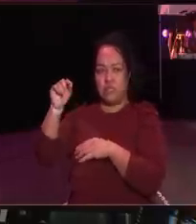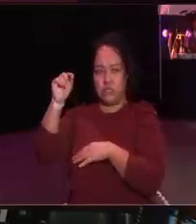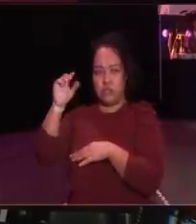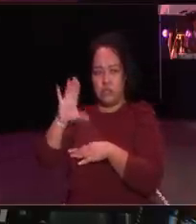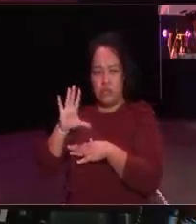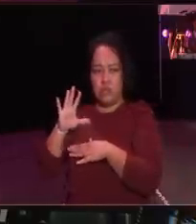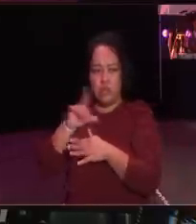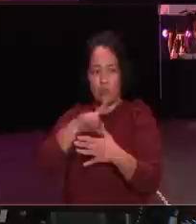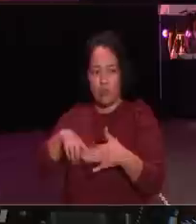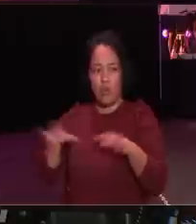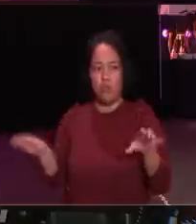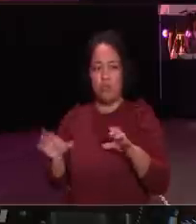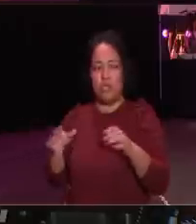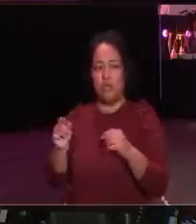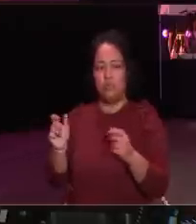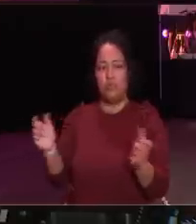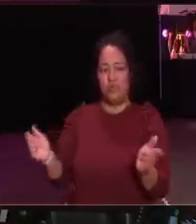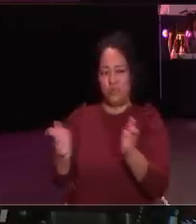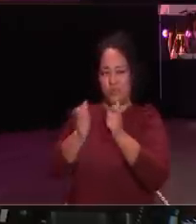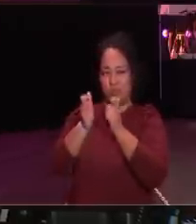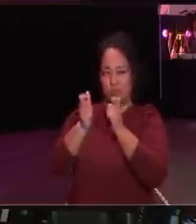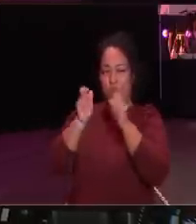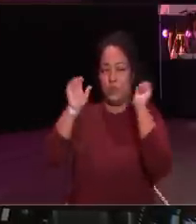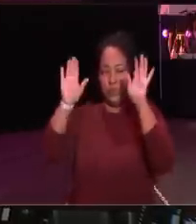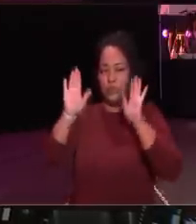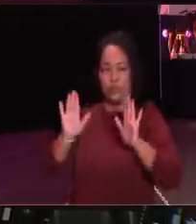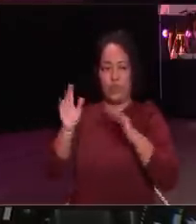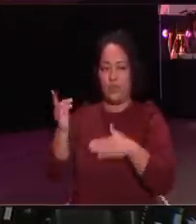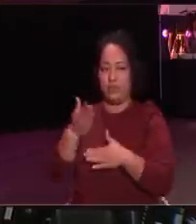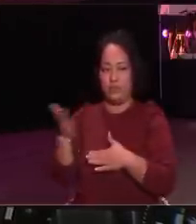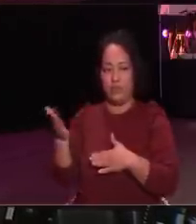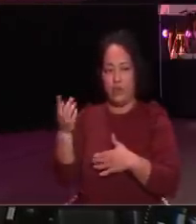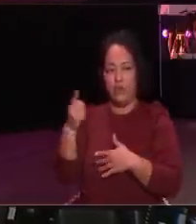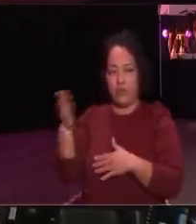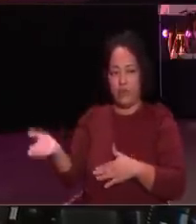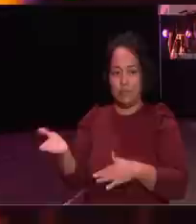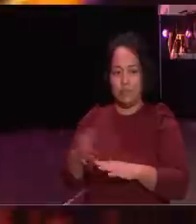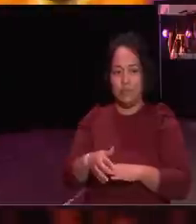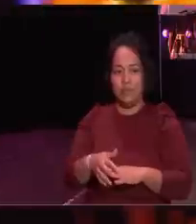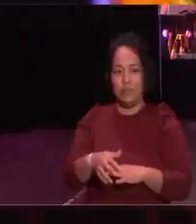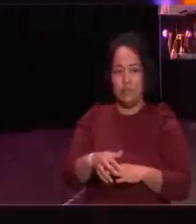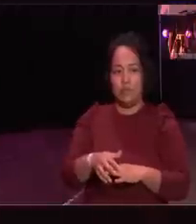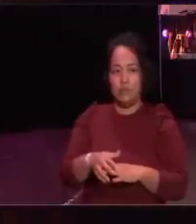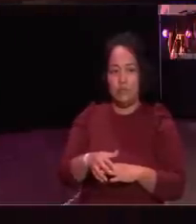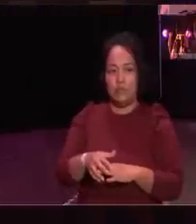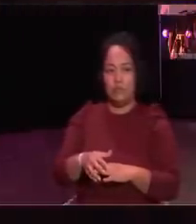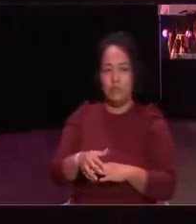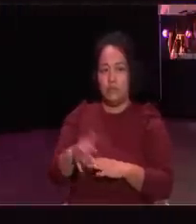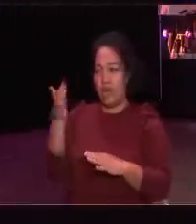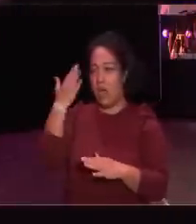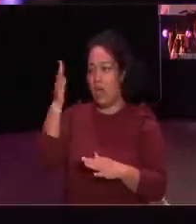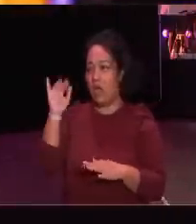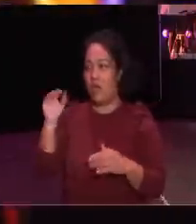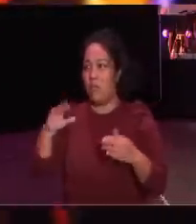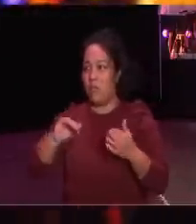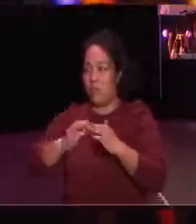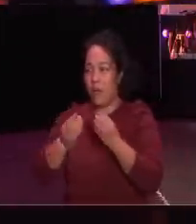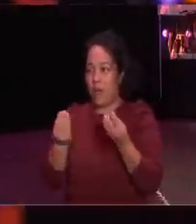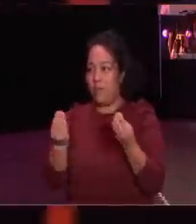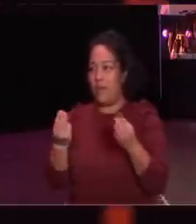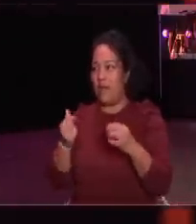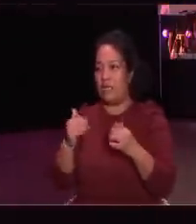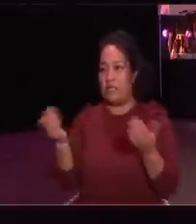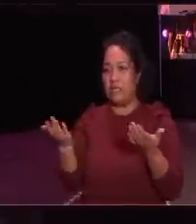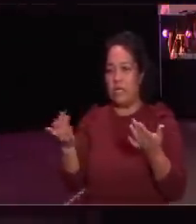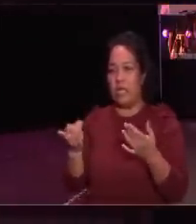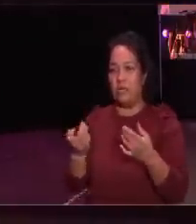Lord has done great things for them. Yo no sé cuántos los que están aquí. I don't know how many of you that pasaron are here. Por el COVID.